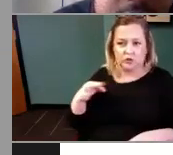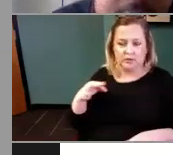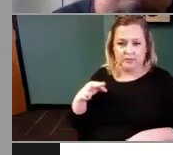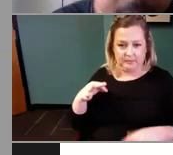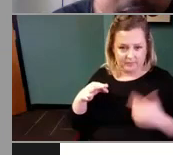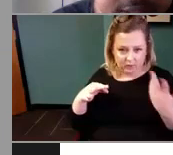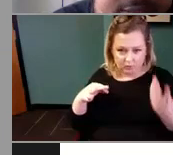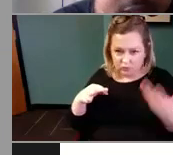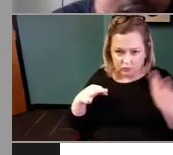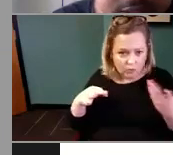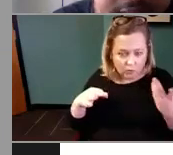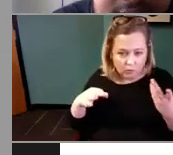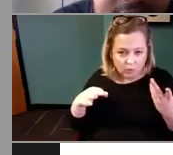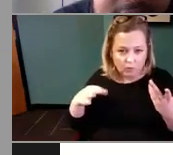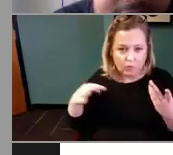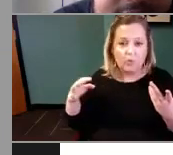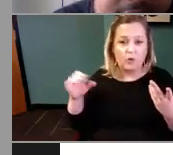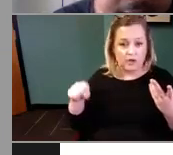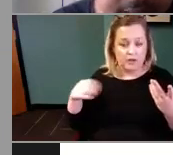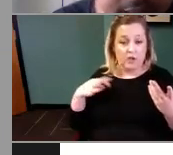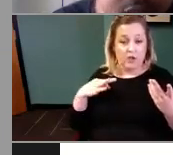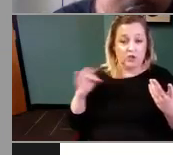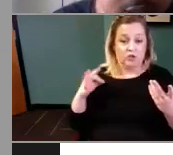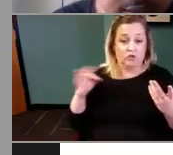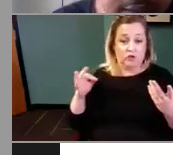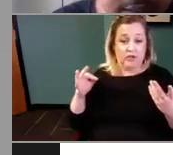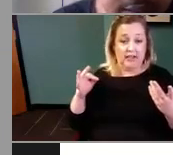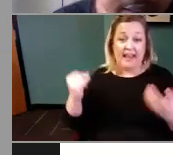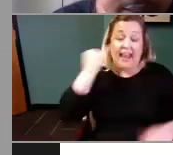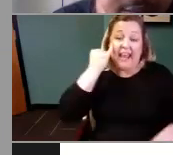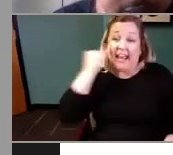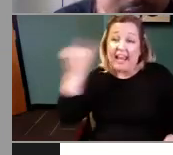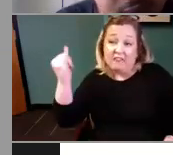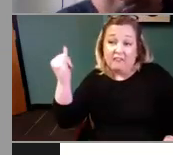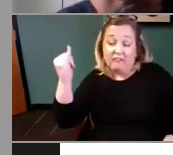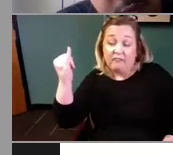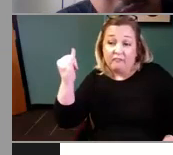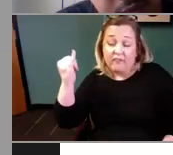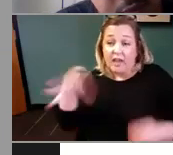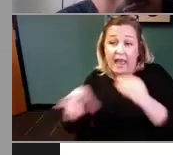is, yes, let's say that there is an edge that connects